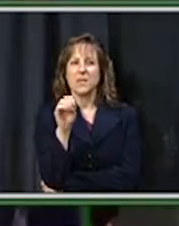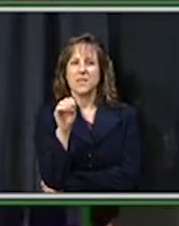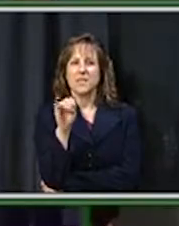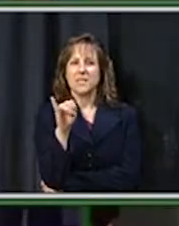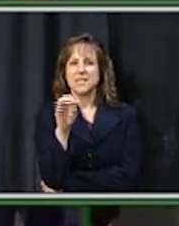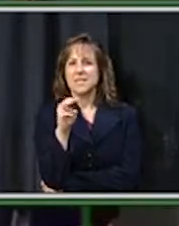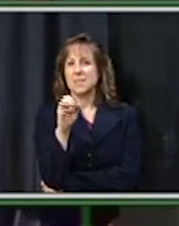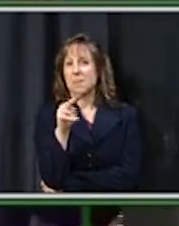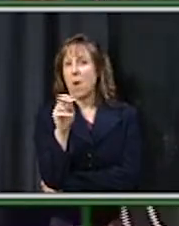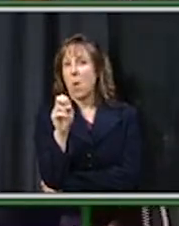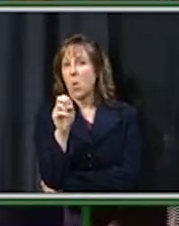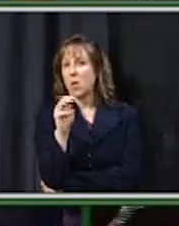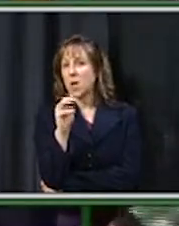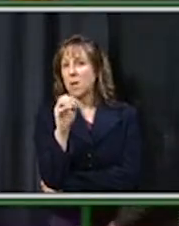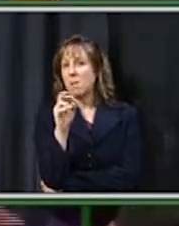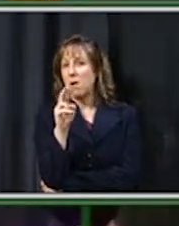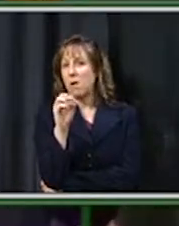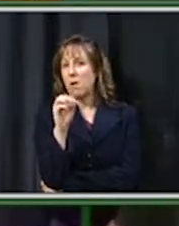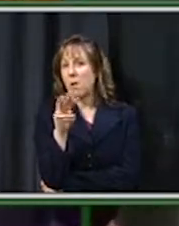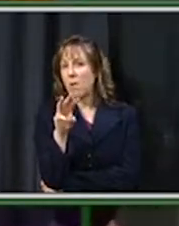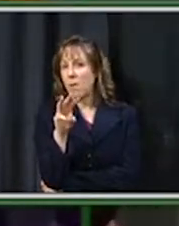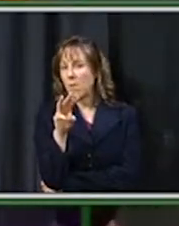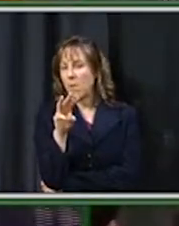Simone Morrow.